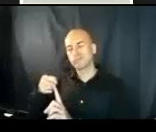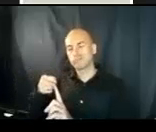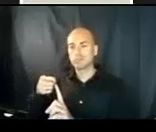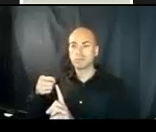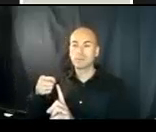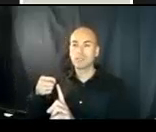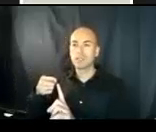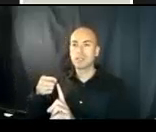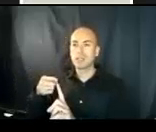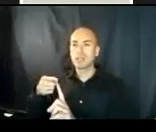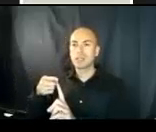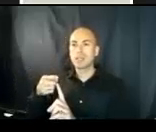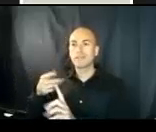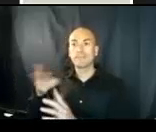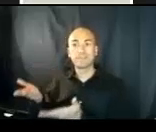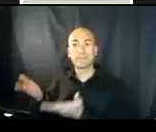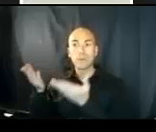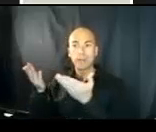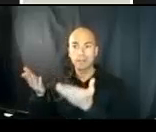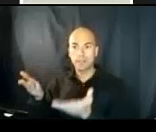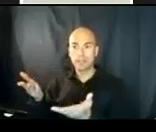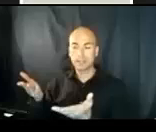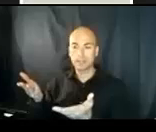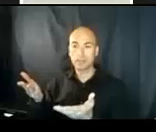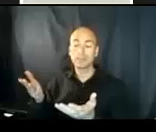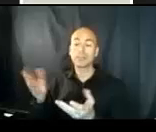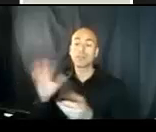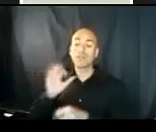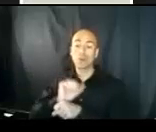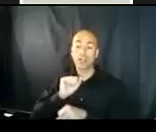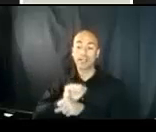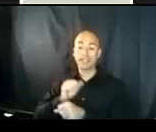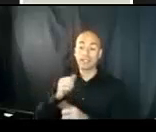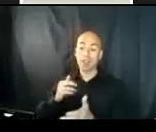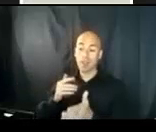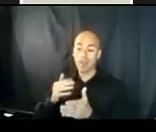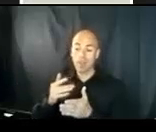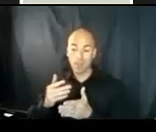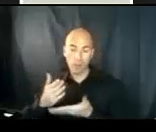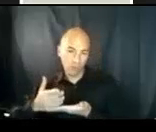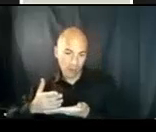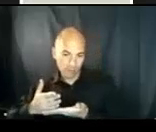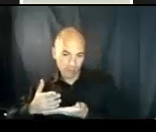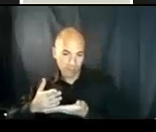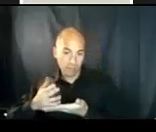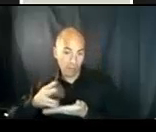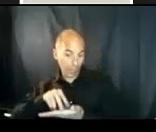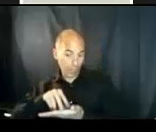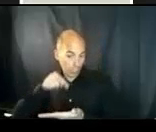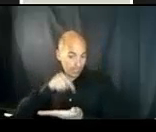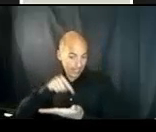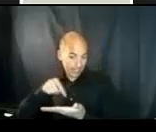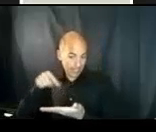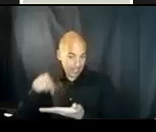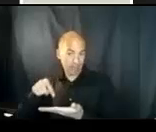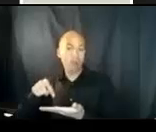the things that I recommend my teachers all the time. Checkpoints, you're reinforcing knowledge, you are reminding them, and it's